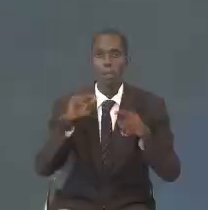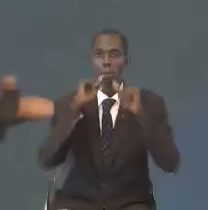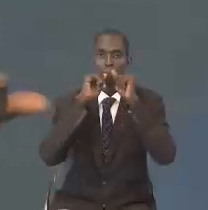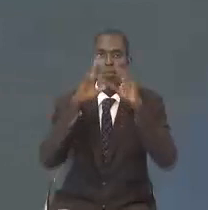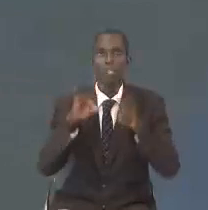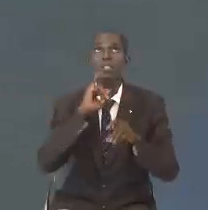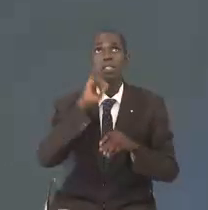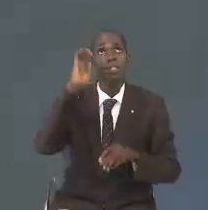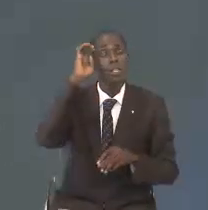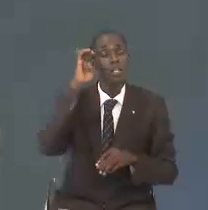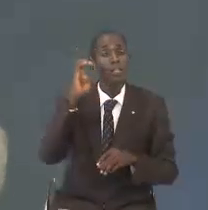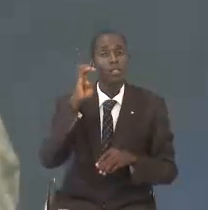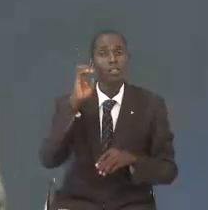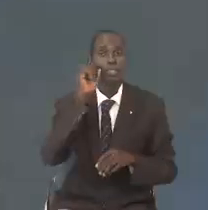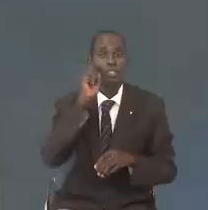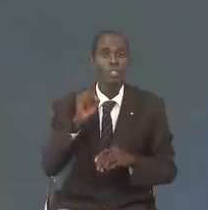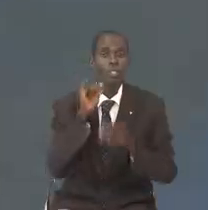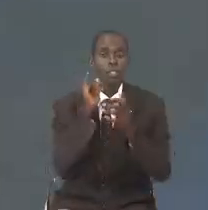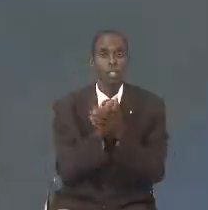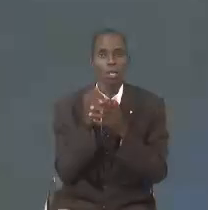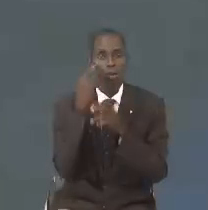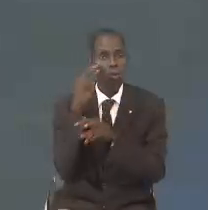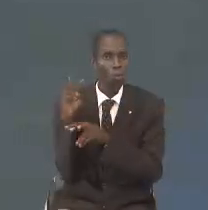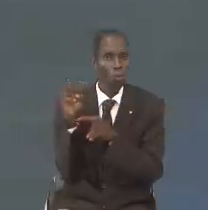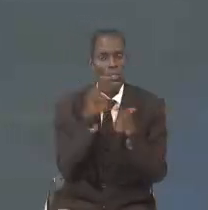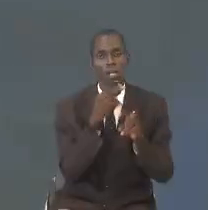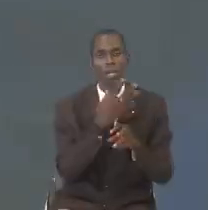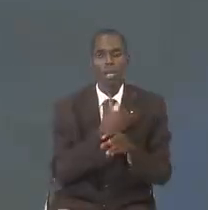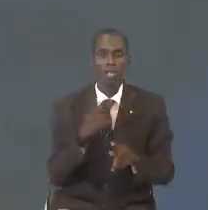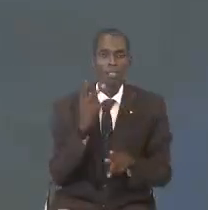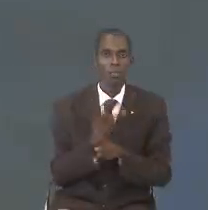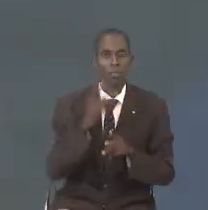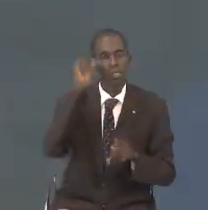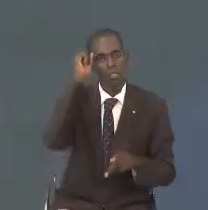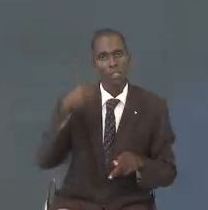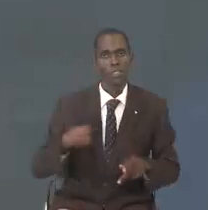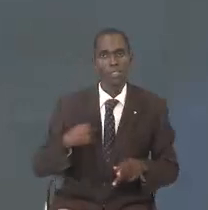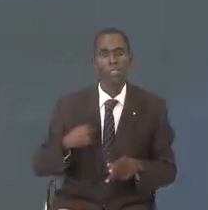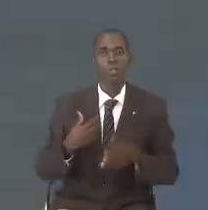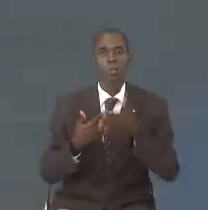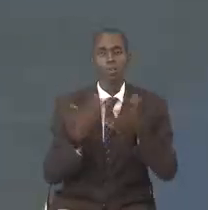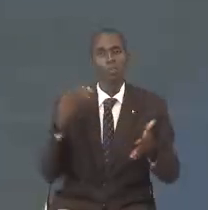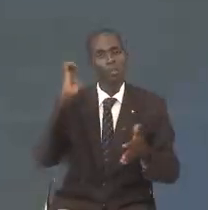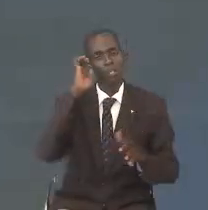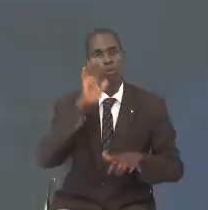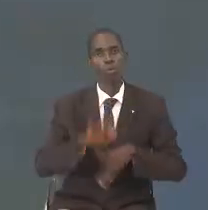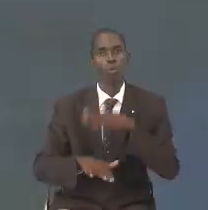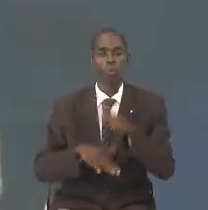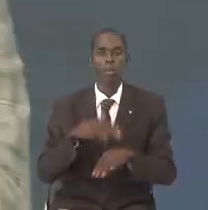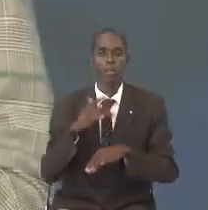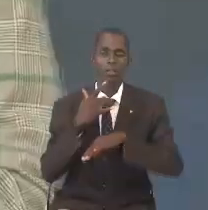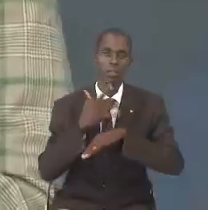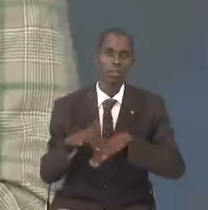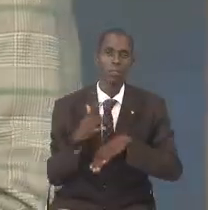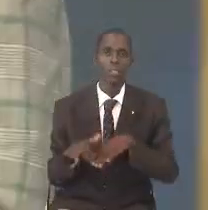that watcheth and keepeth his garments, lest he walk naked and they